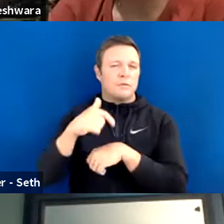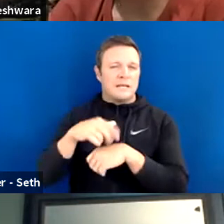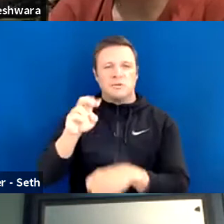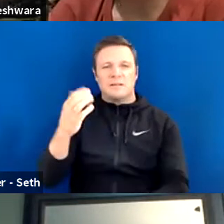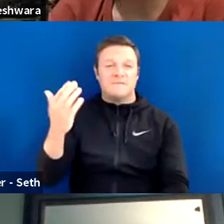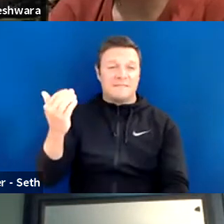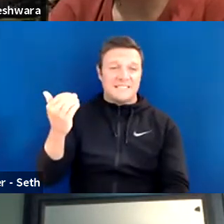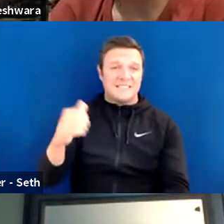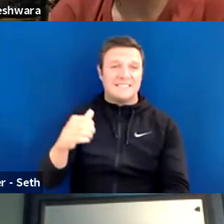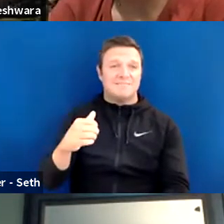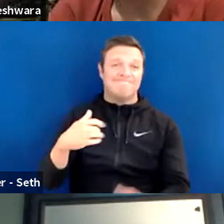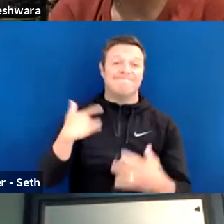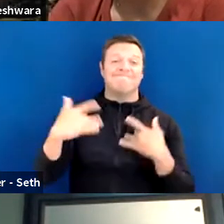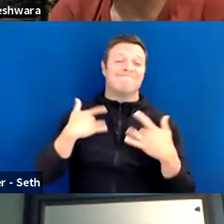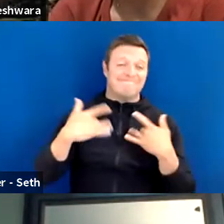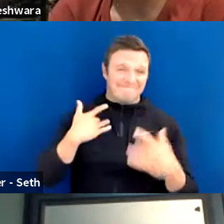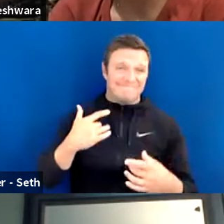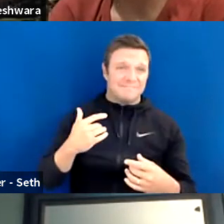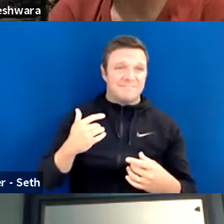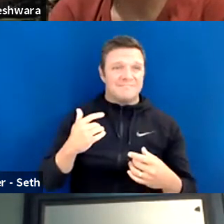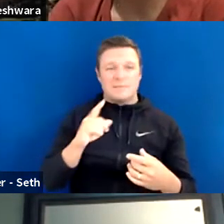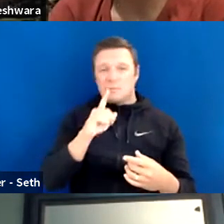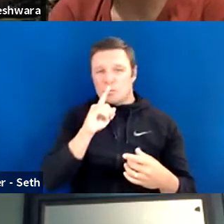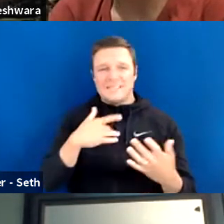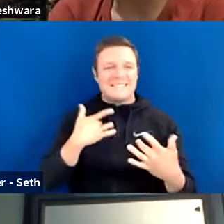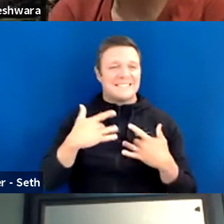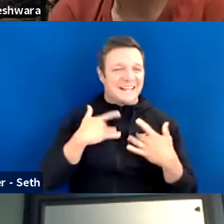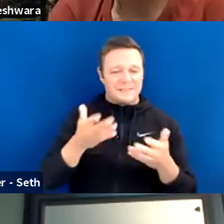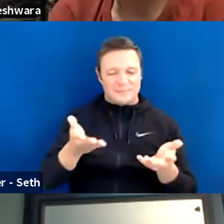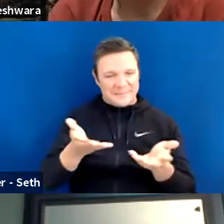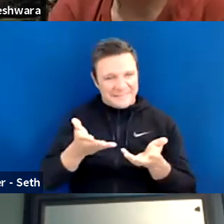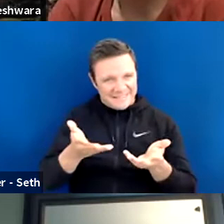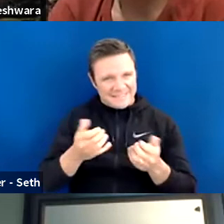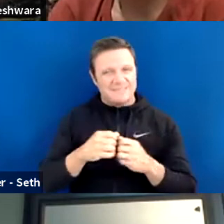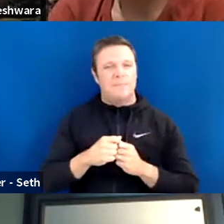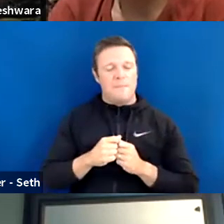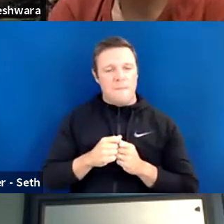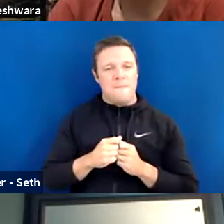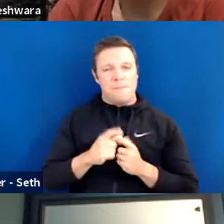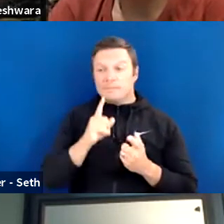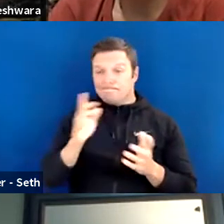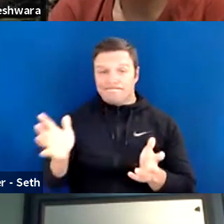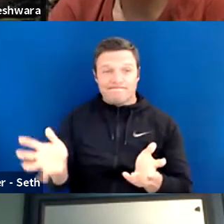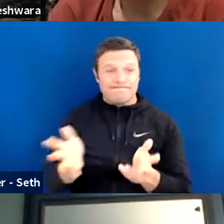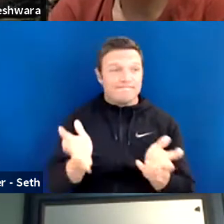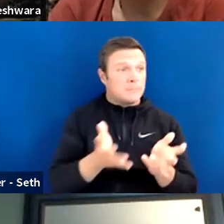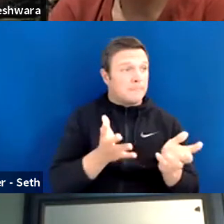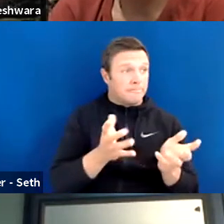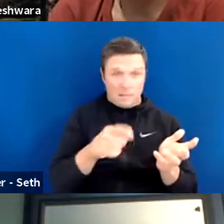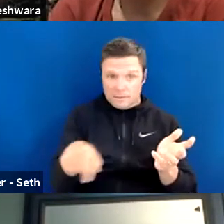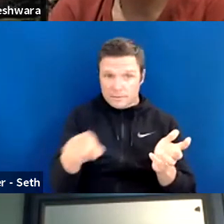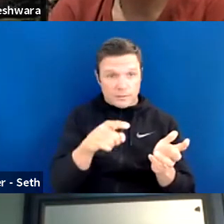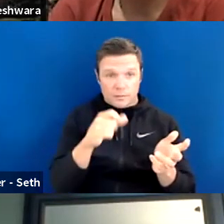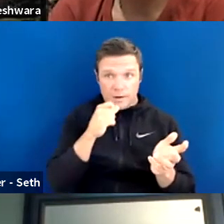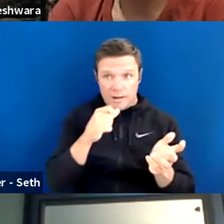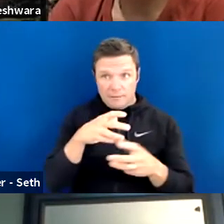super excited about that. And I'm really excited to be here and hopefully encourage anyone who hasn't done this, they need to